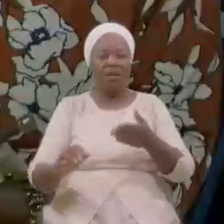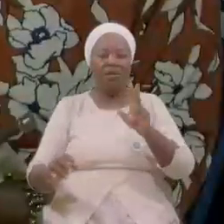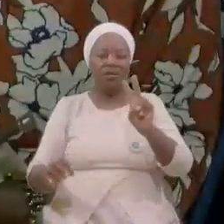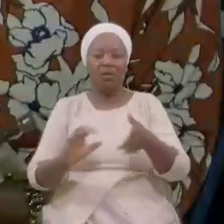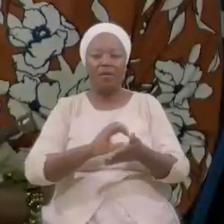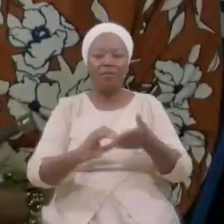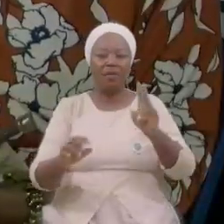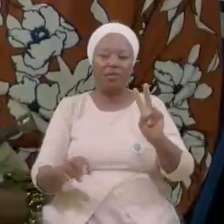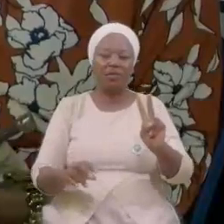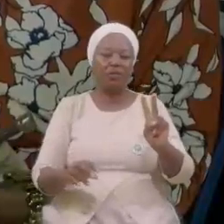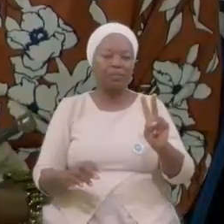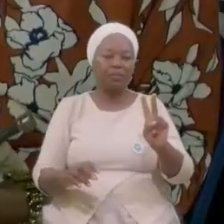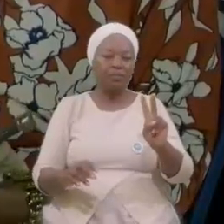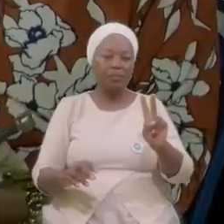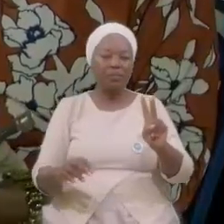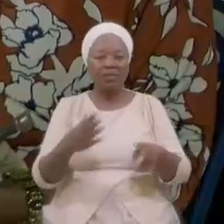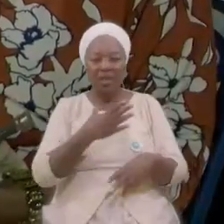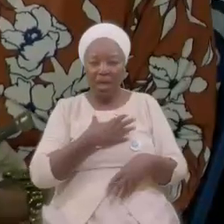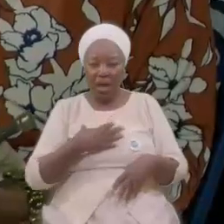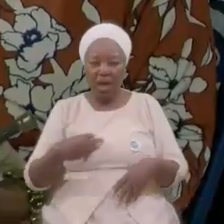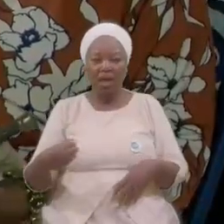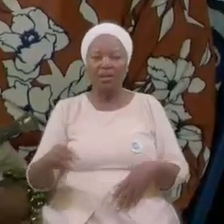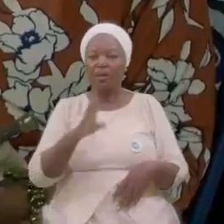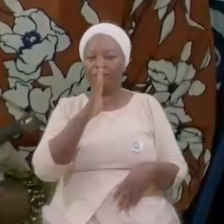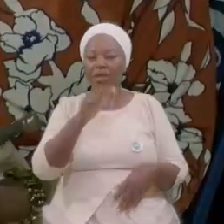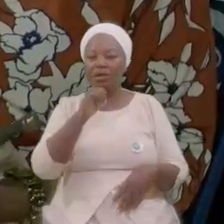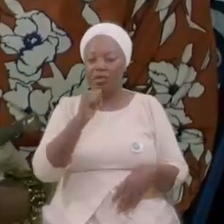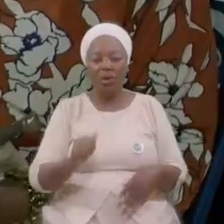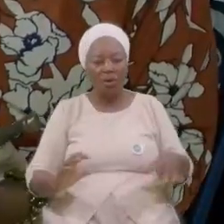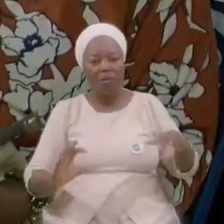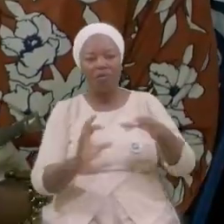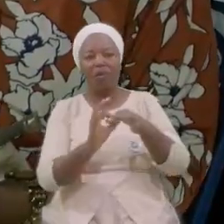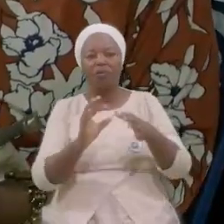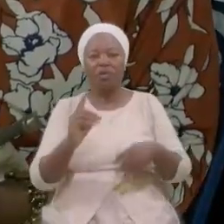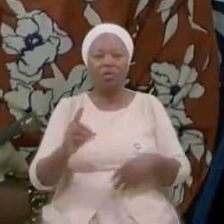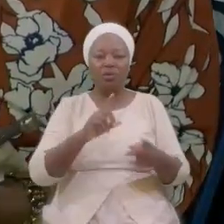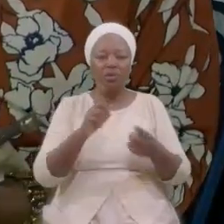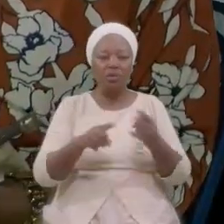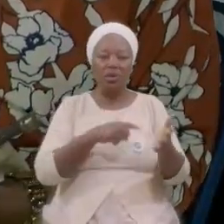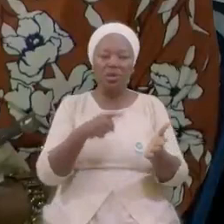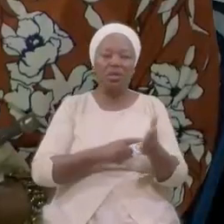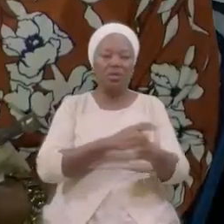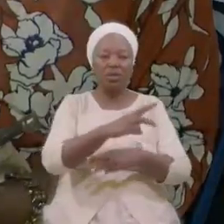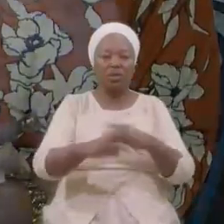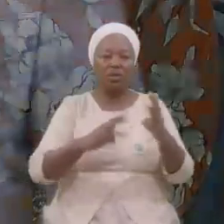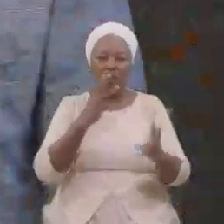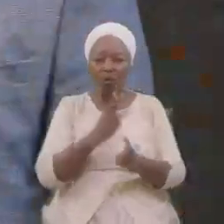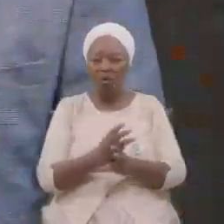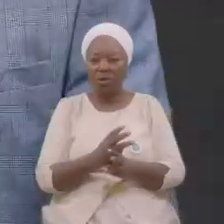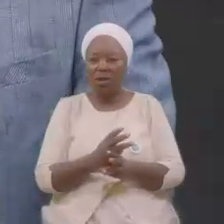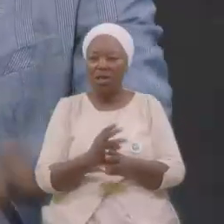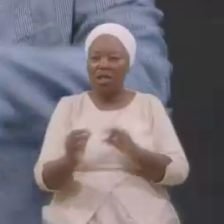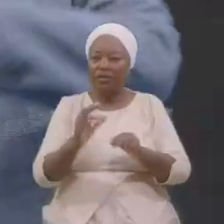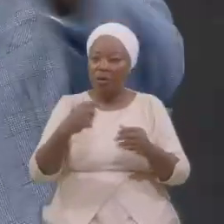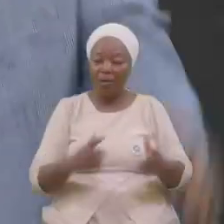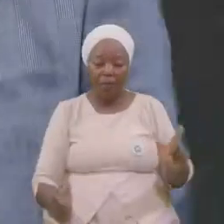it says, and be not conformed to this world. If you have met Christ,